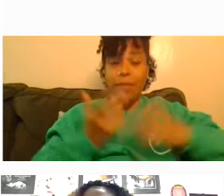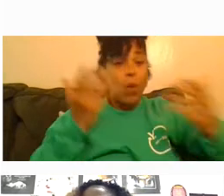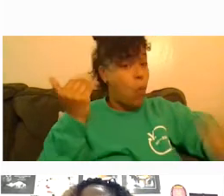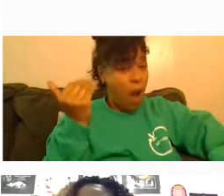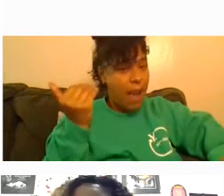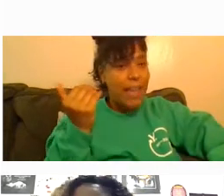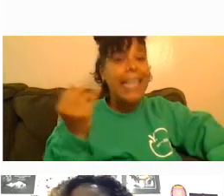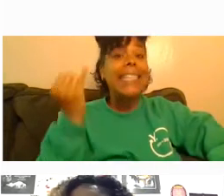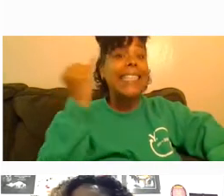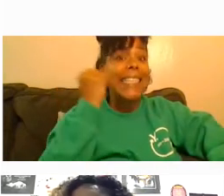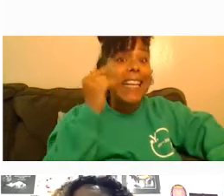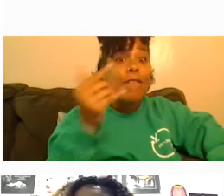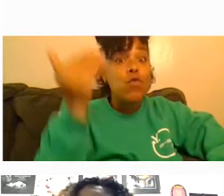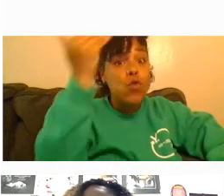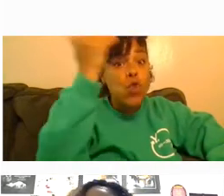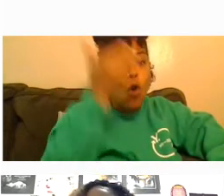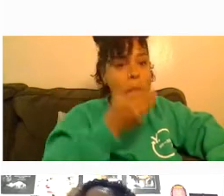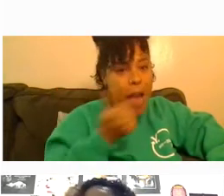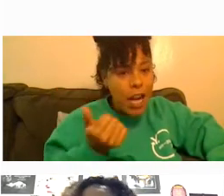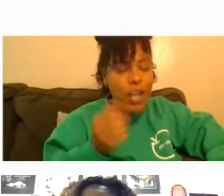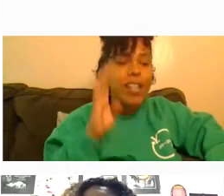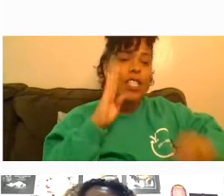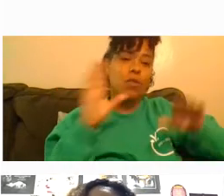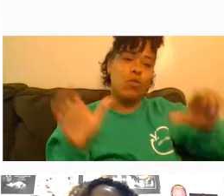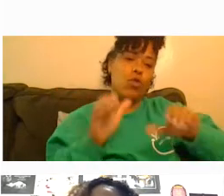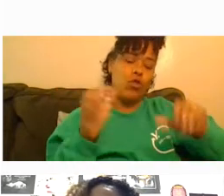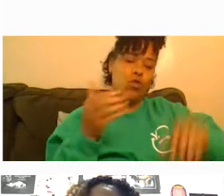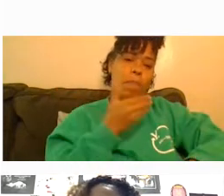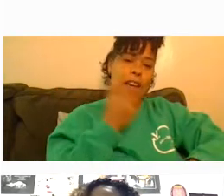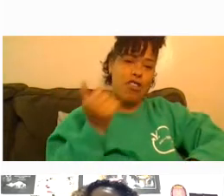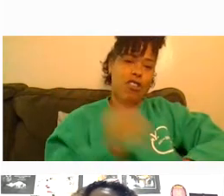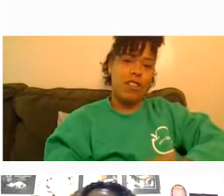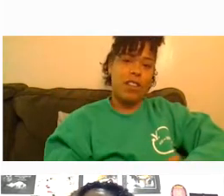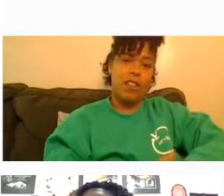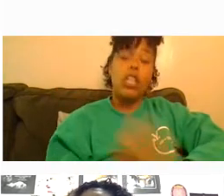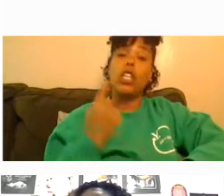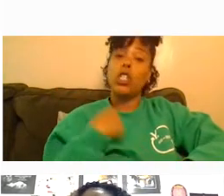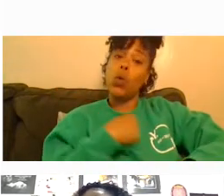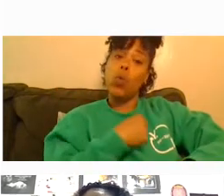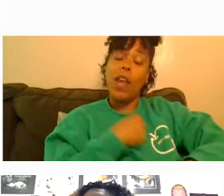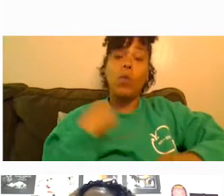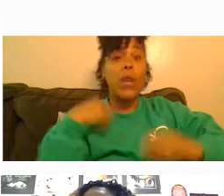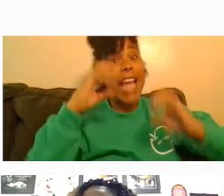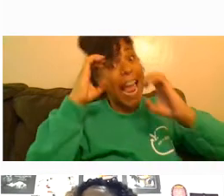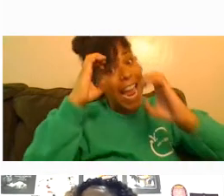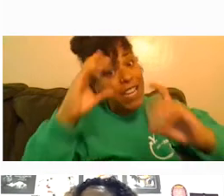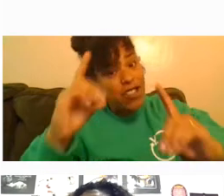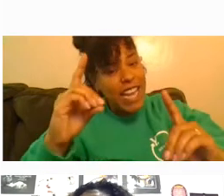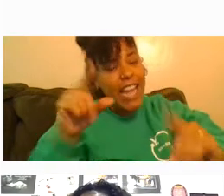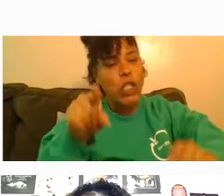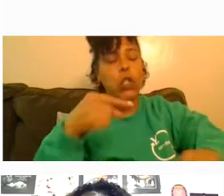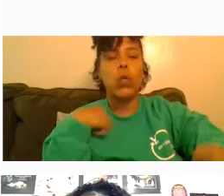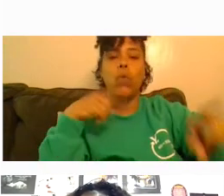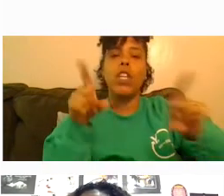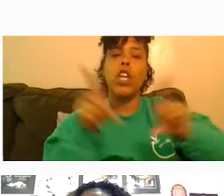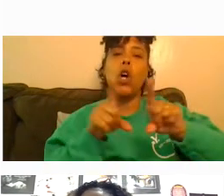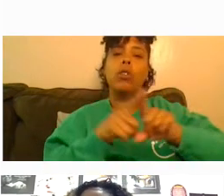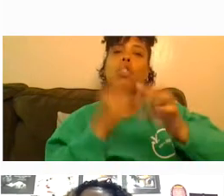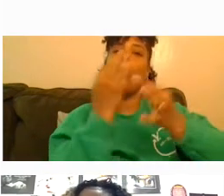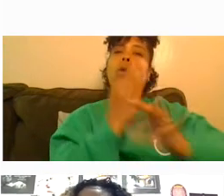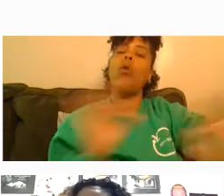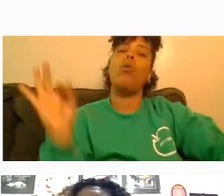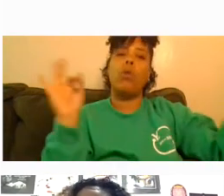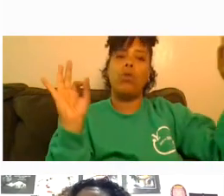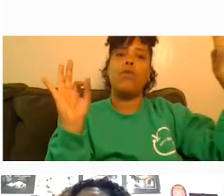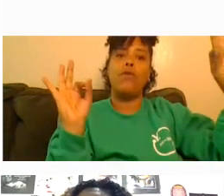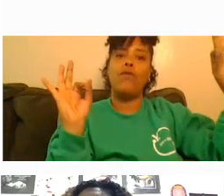see, we are financial educators and liberators when we educate people about how to be smart with their money, save money